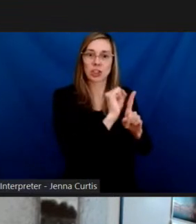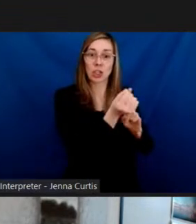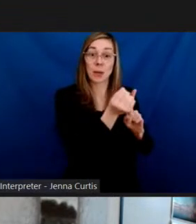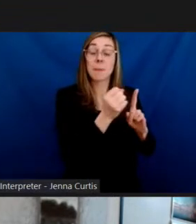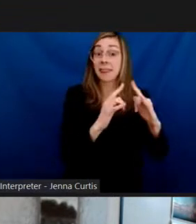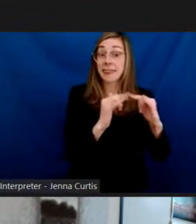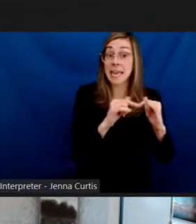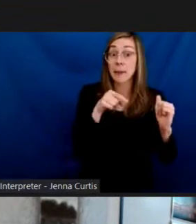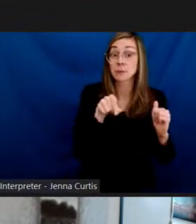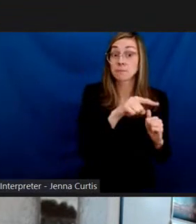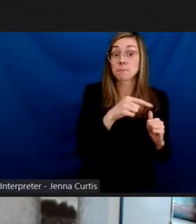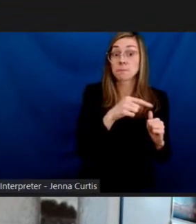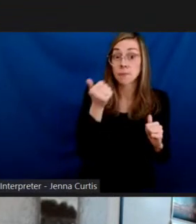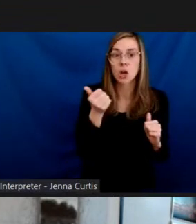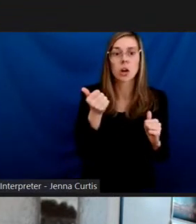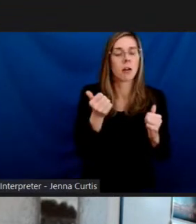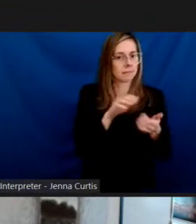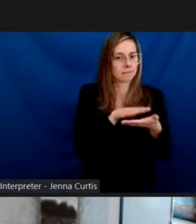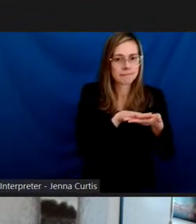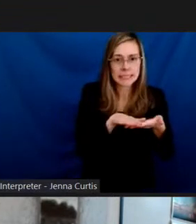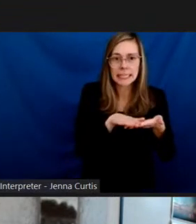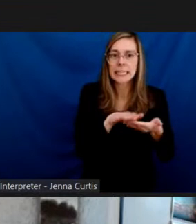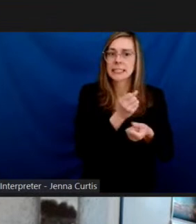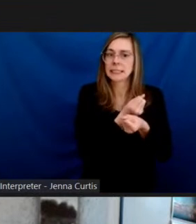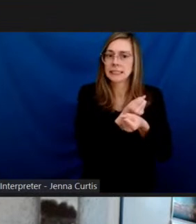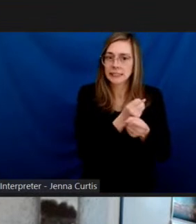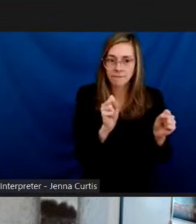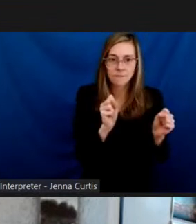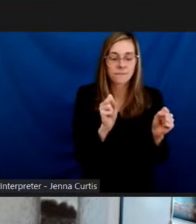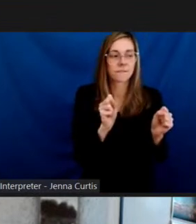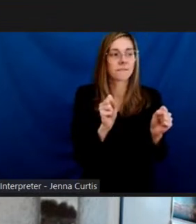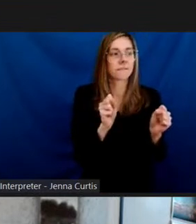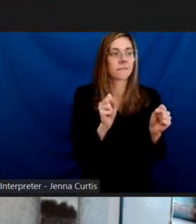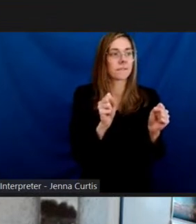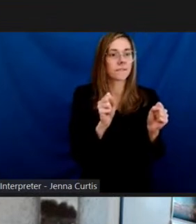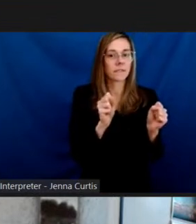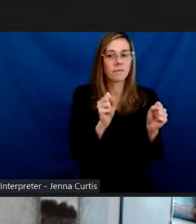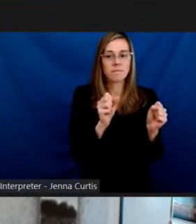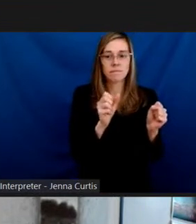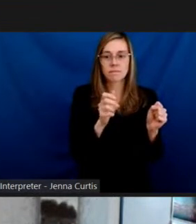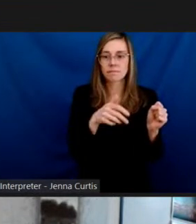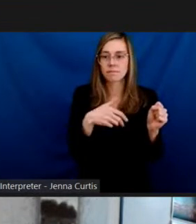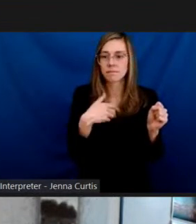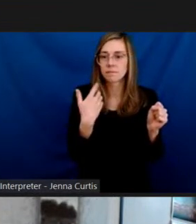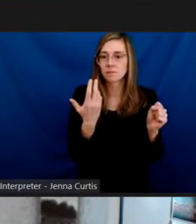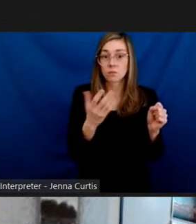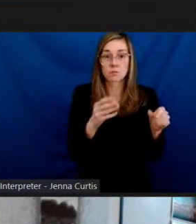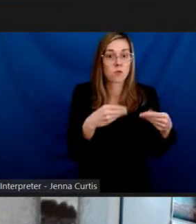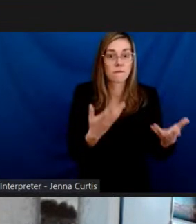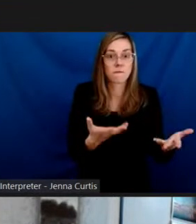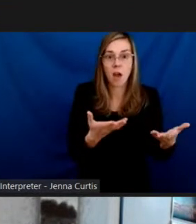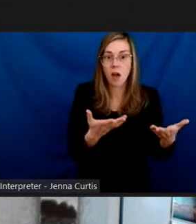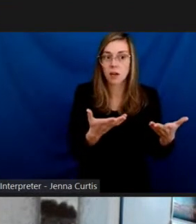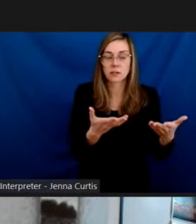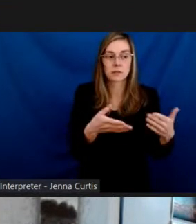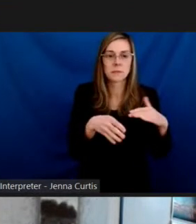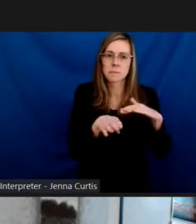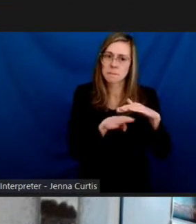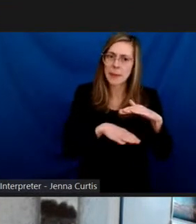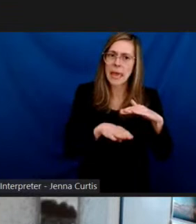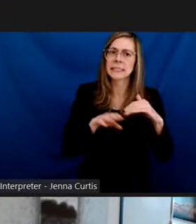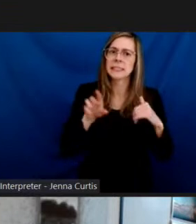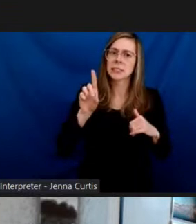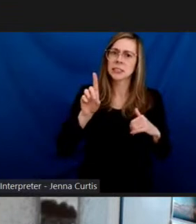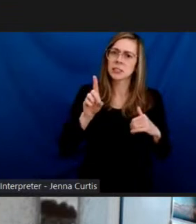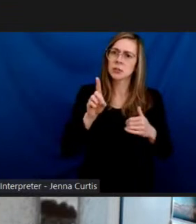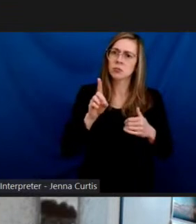improvement. They're hygienic, they're safe, they provide basic dignity to people